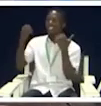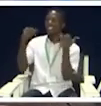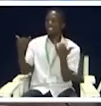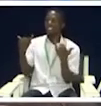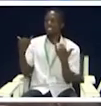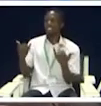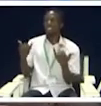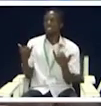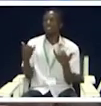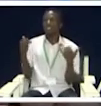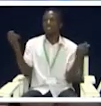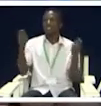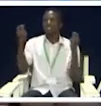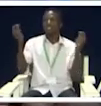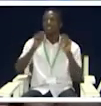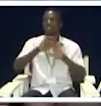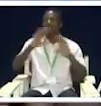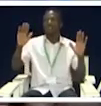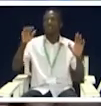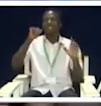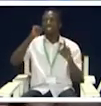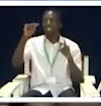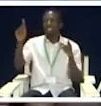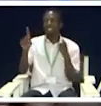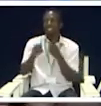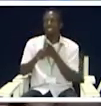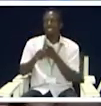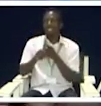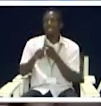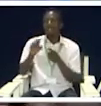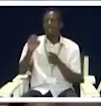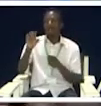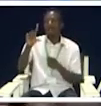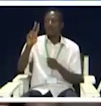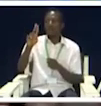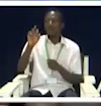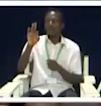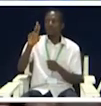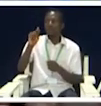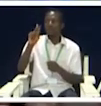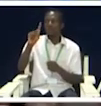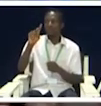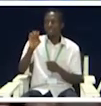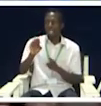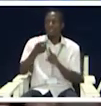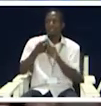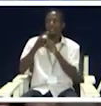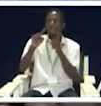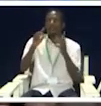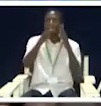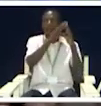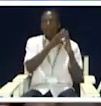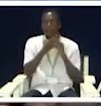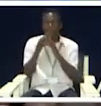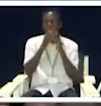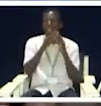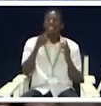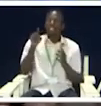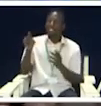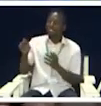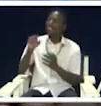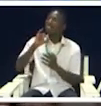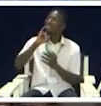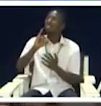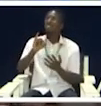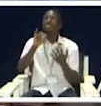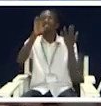Hallelujah. Sister Olufunke Bella from United States of America, she's thanking God for her son, who graduated